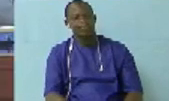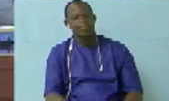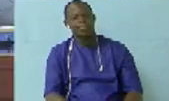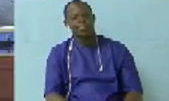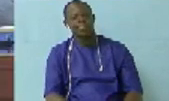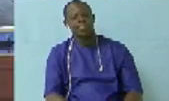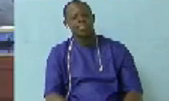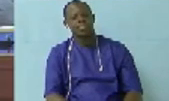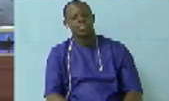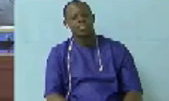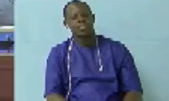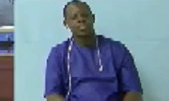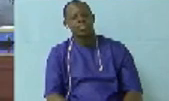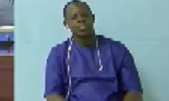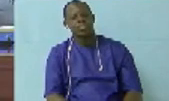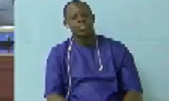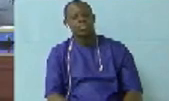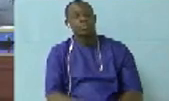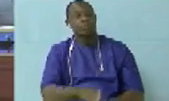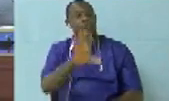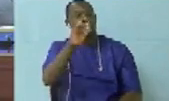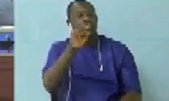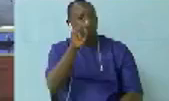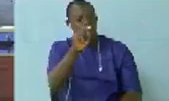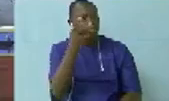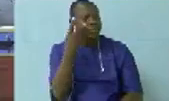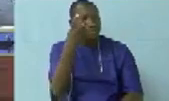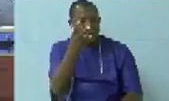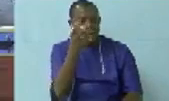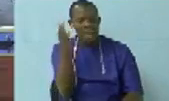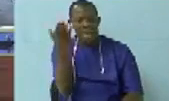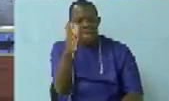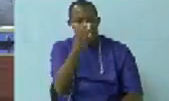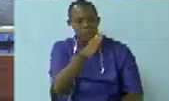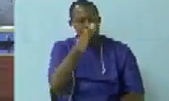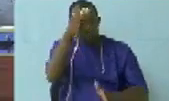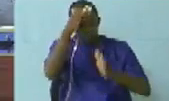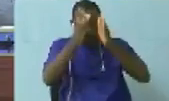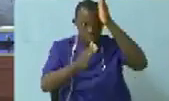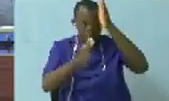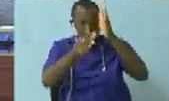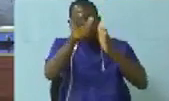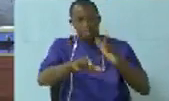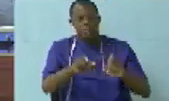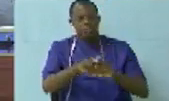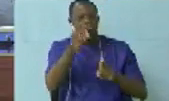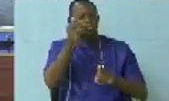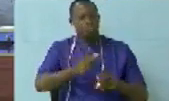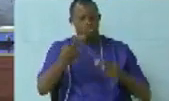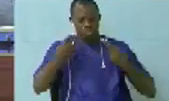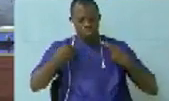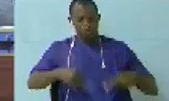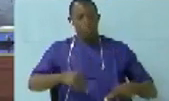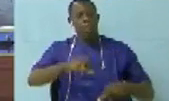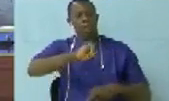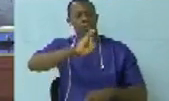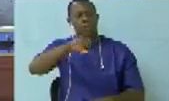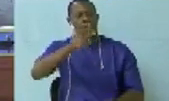Did you see any soldiers dressed in the junglers uniform?